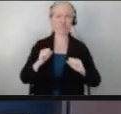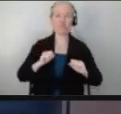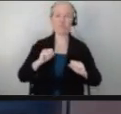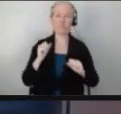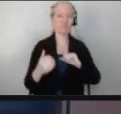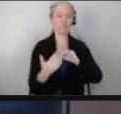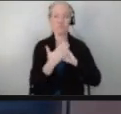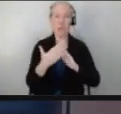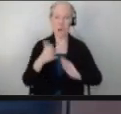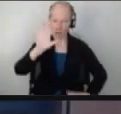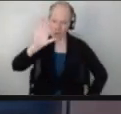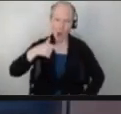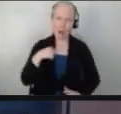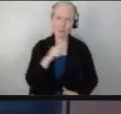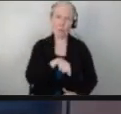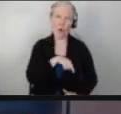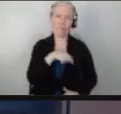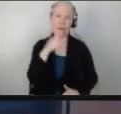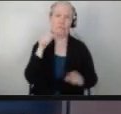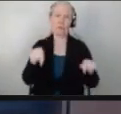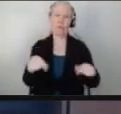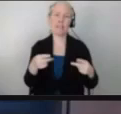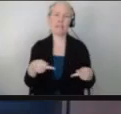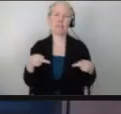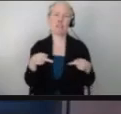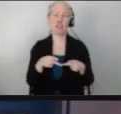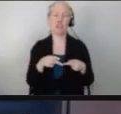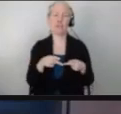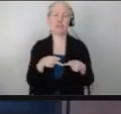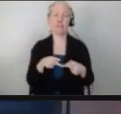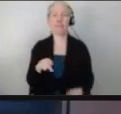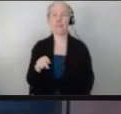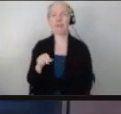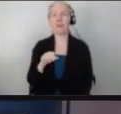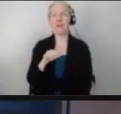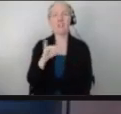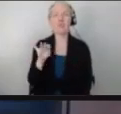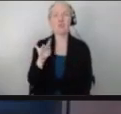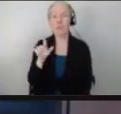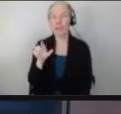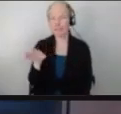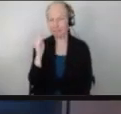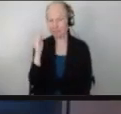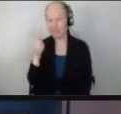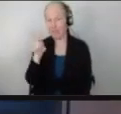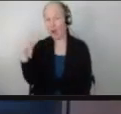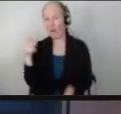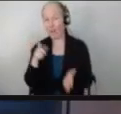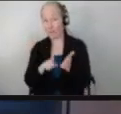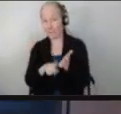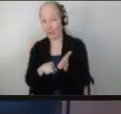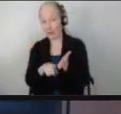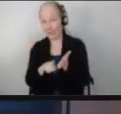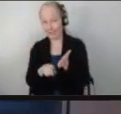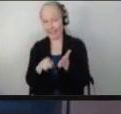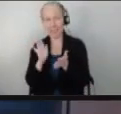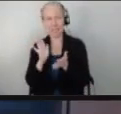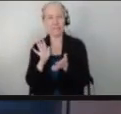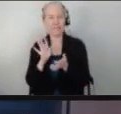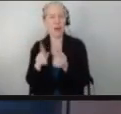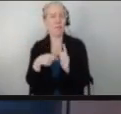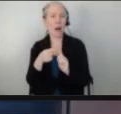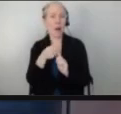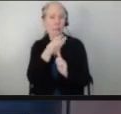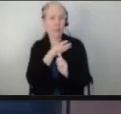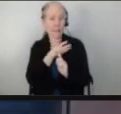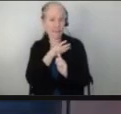am qualified for these positions. Julie, and there's another study with regards to women and